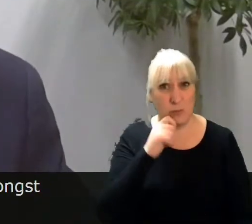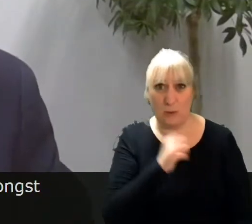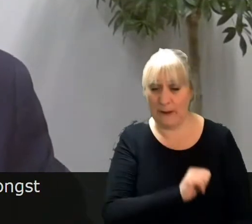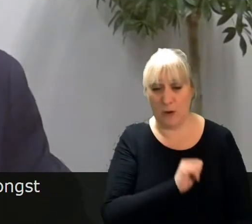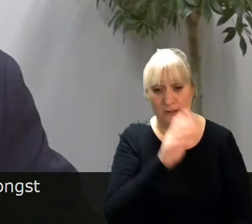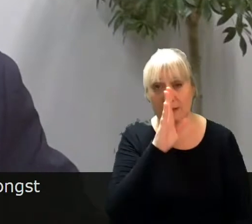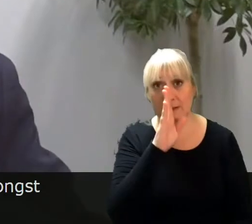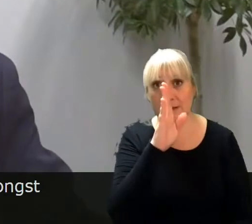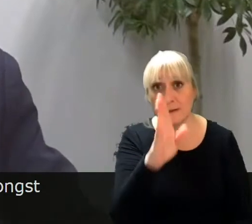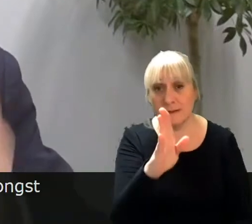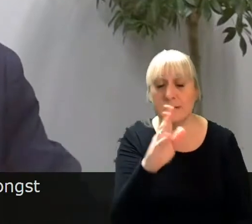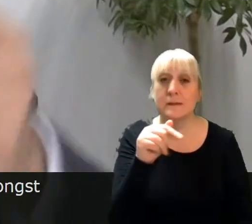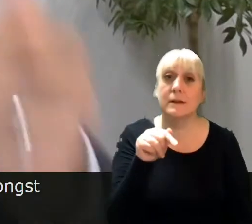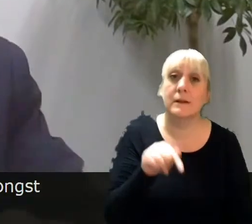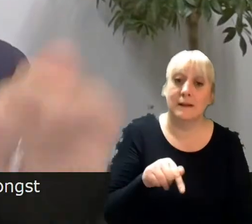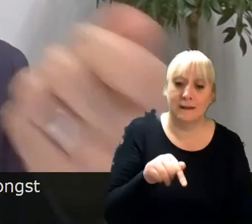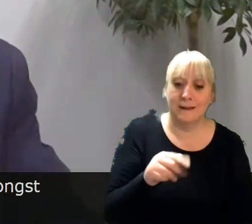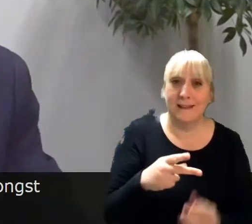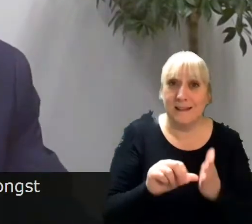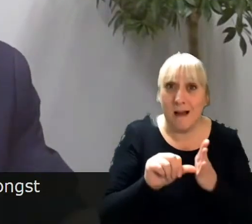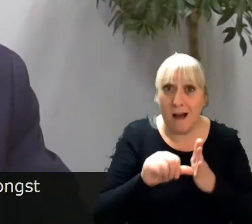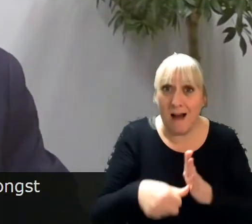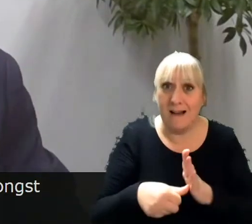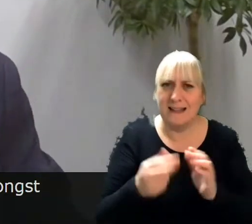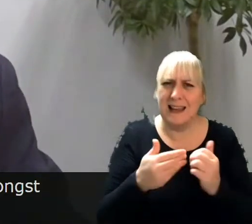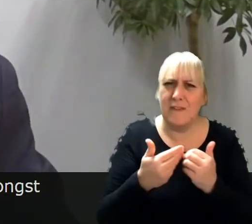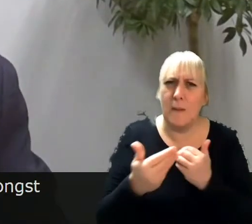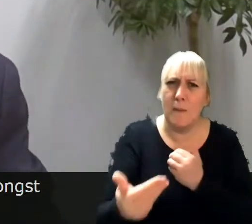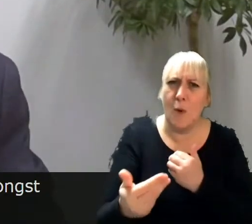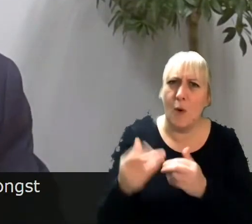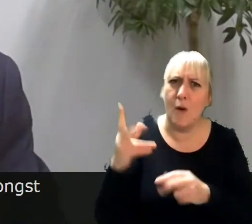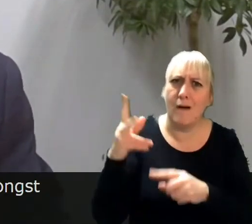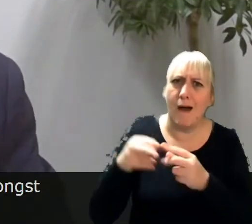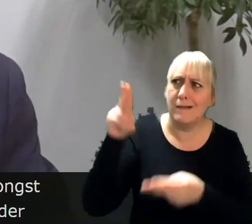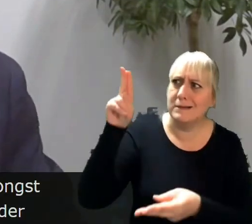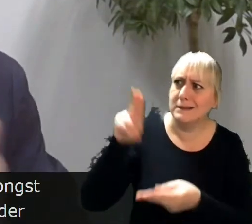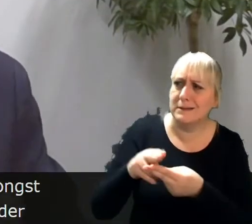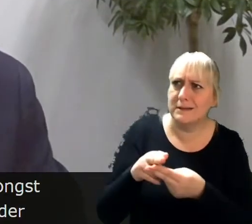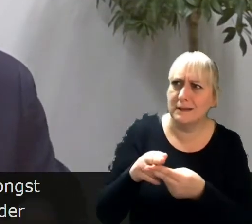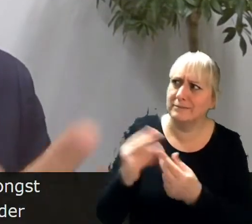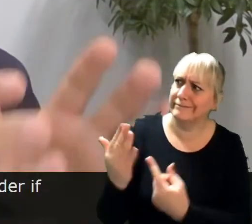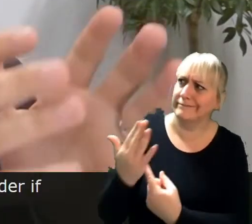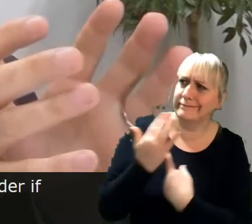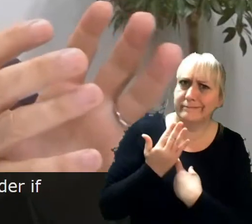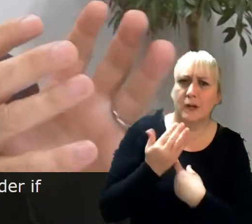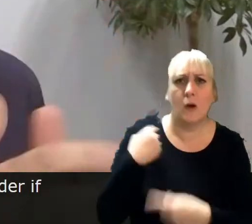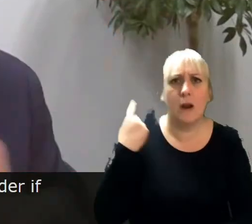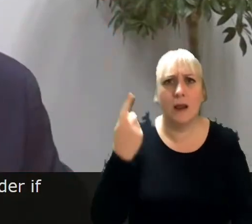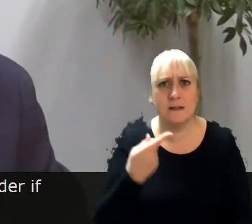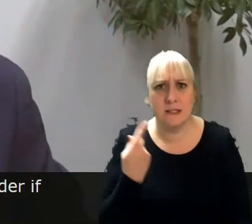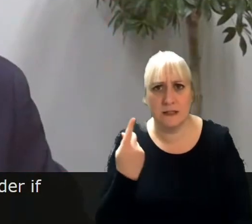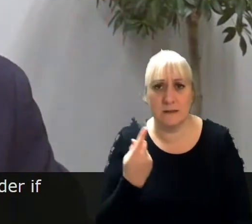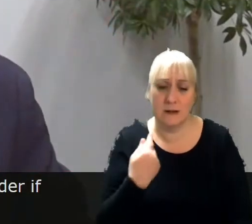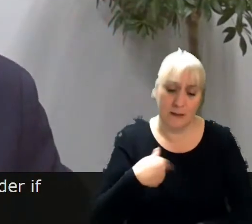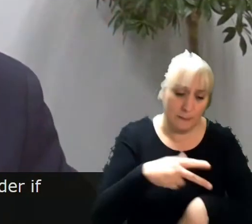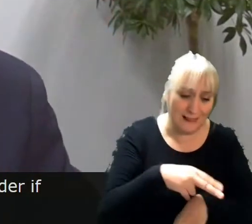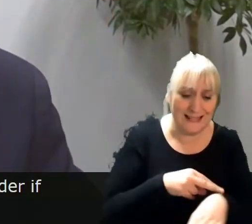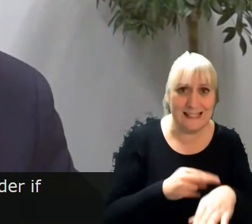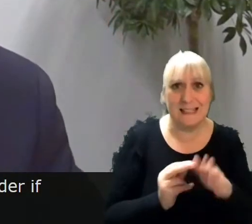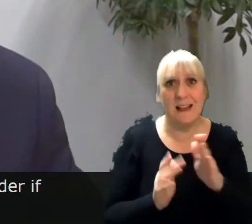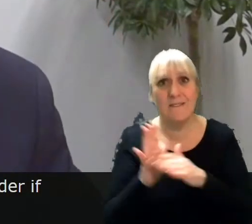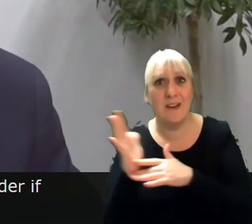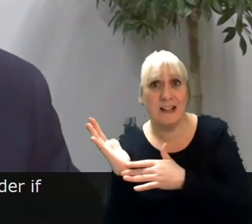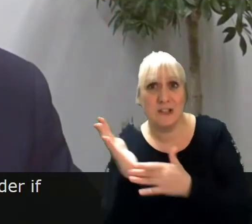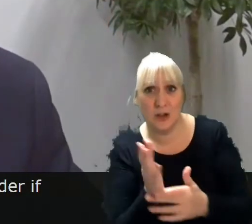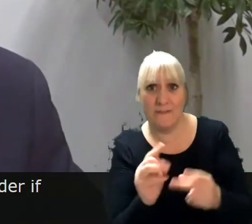much harder if there are further cuts imposed on our city, further cuts on our police, on our fire service, on our councils, which mean fewer